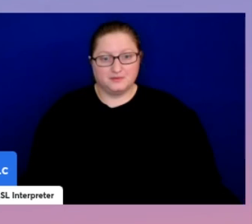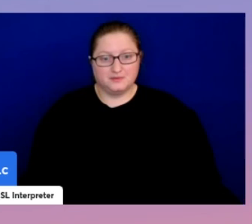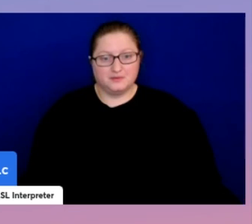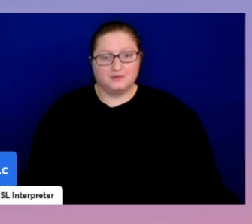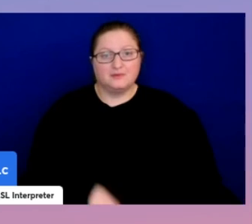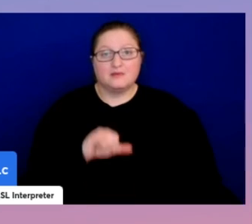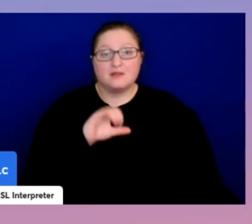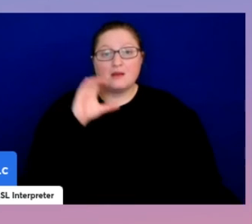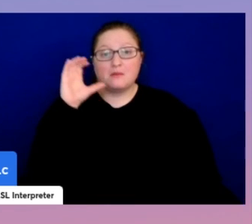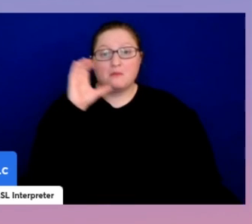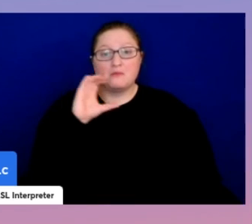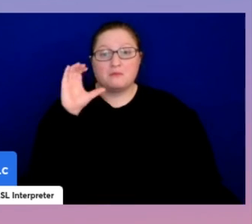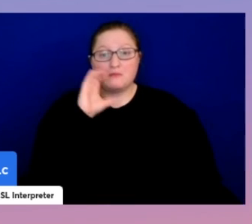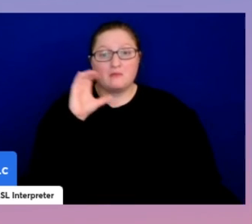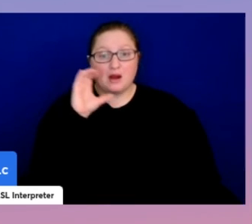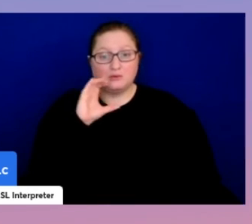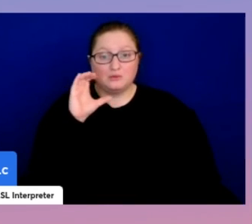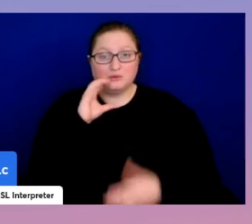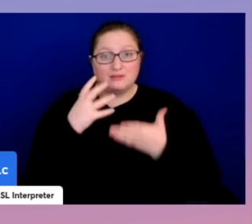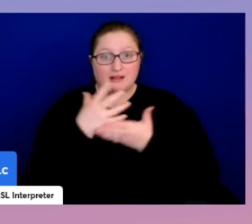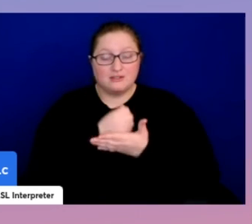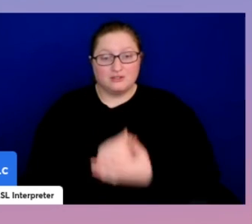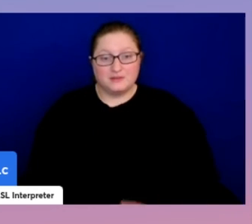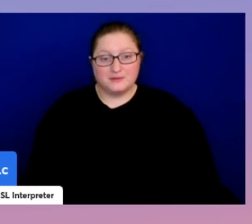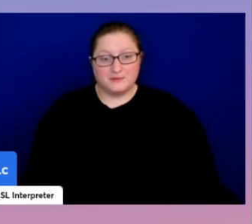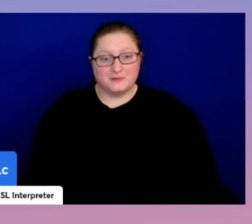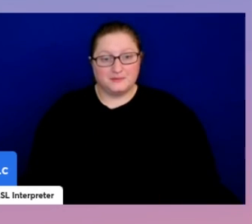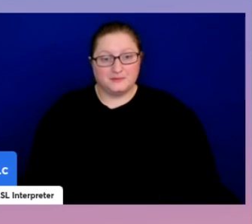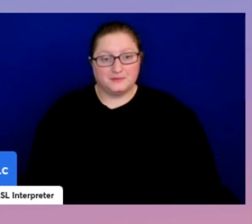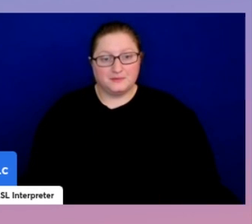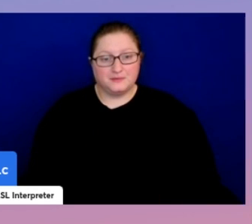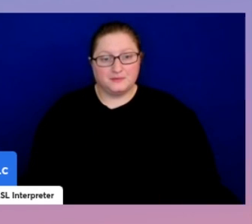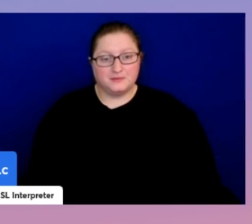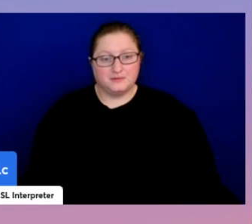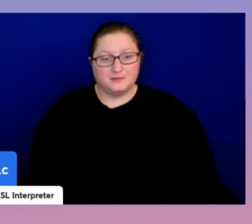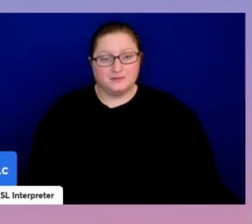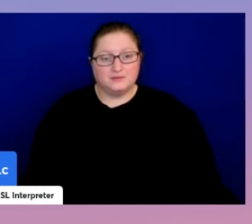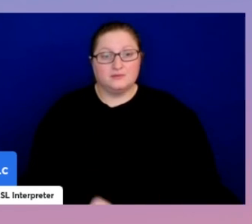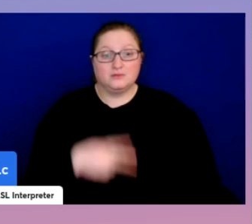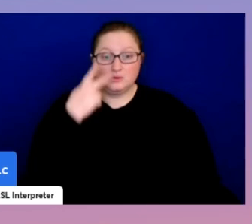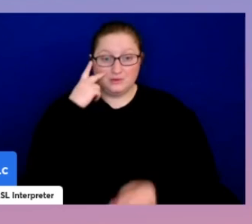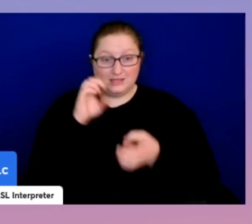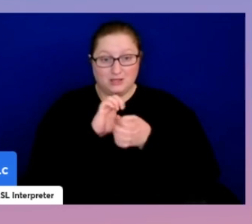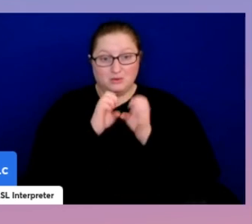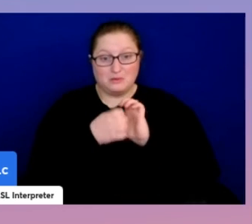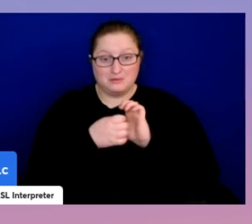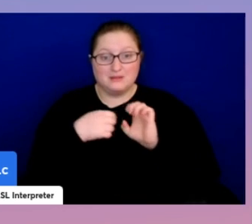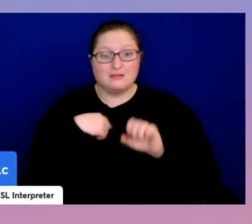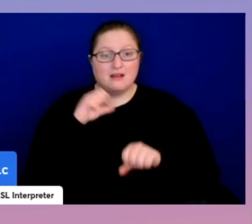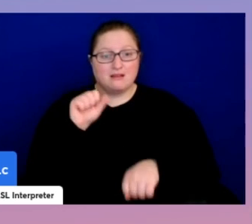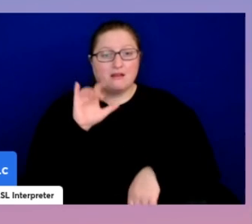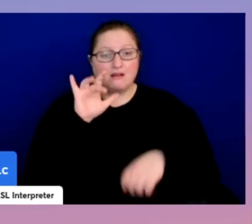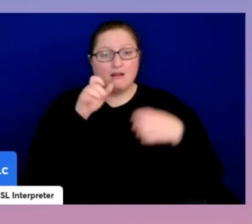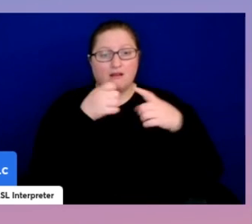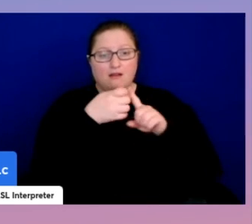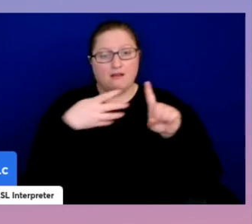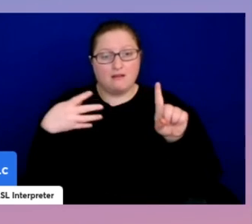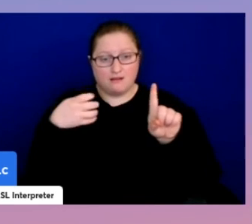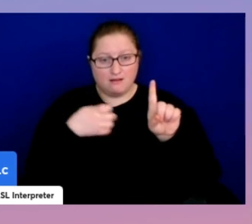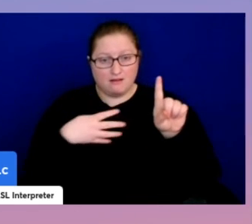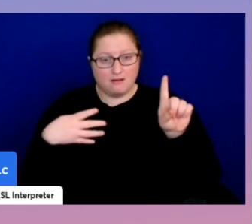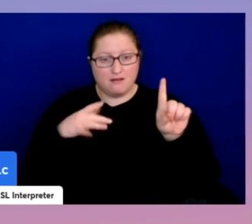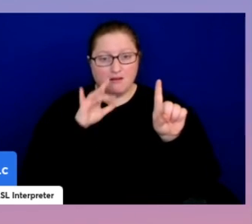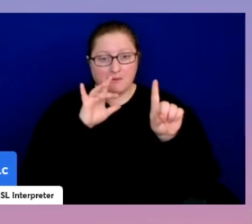browse correction, what I can see encrypt, right? So I can see the encrypt the data,